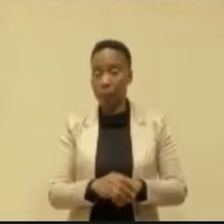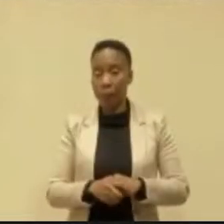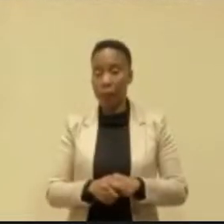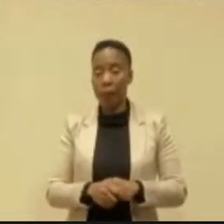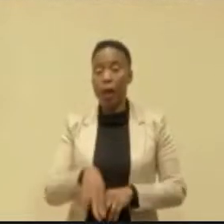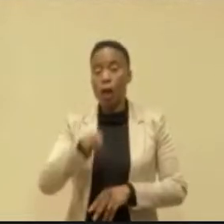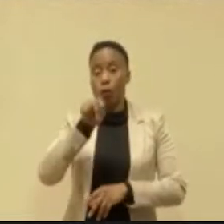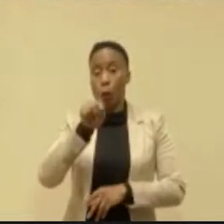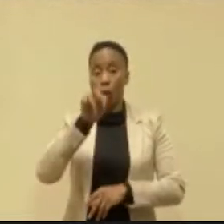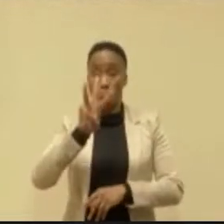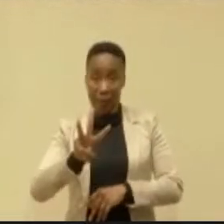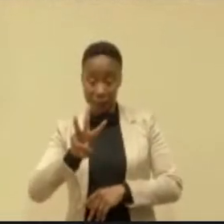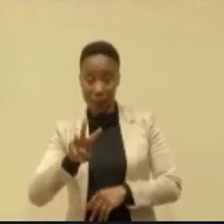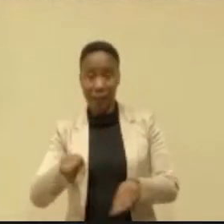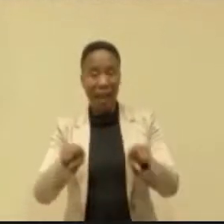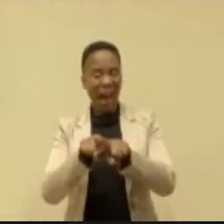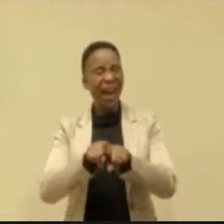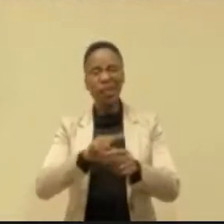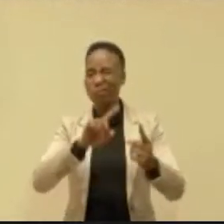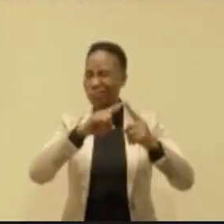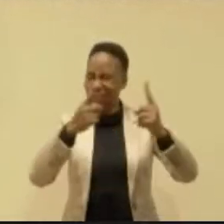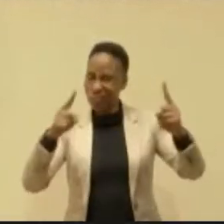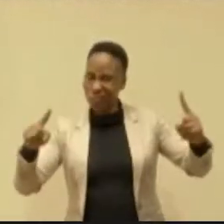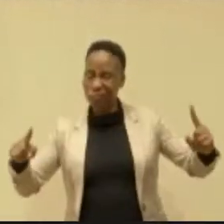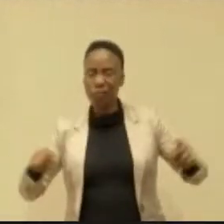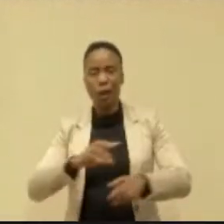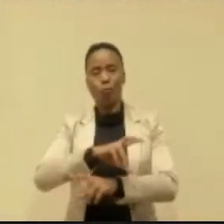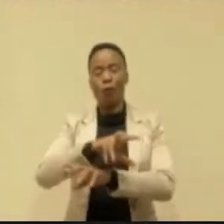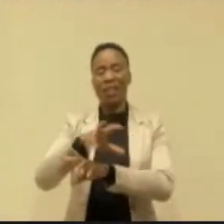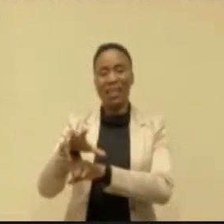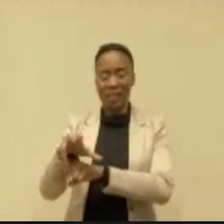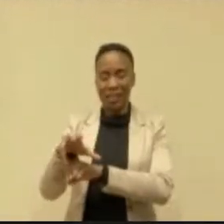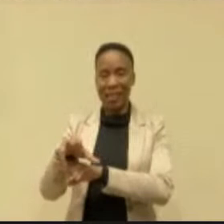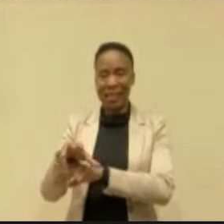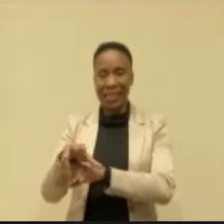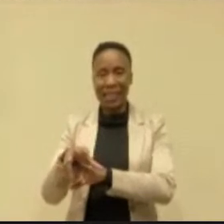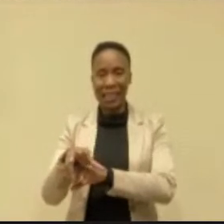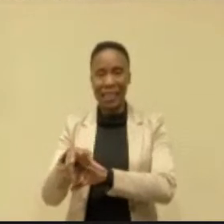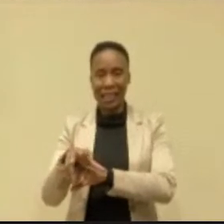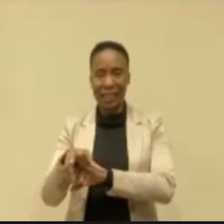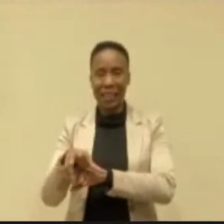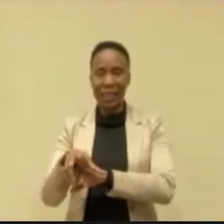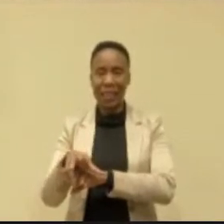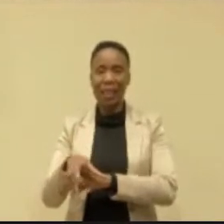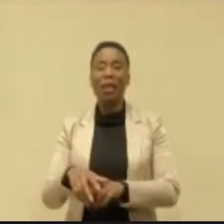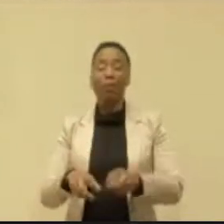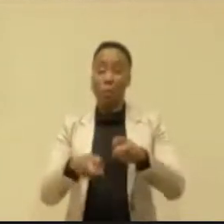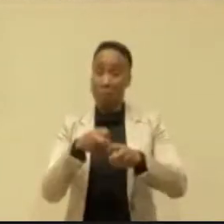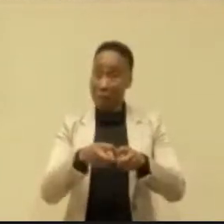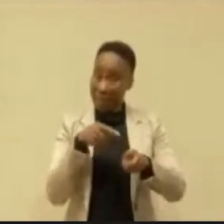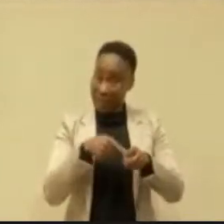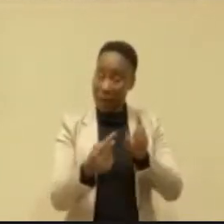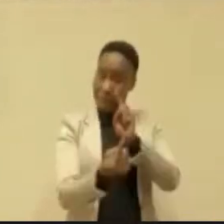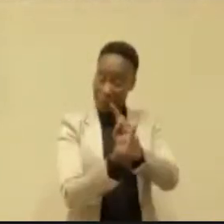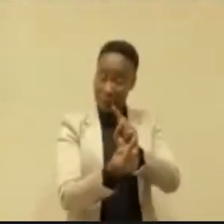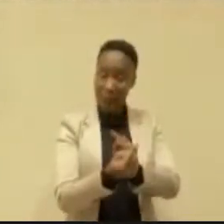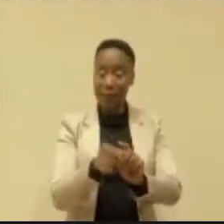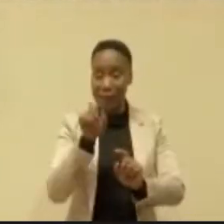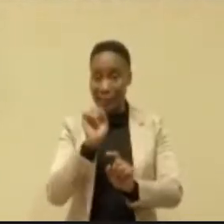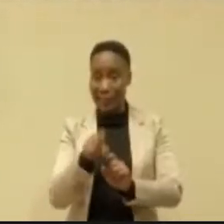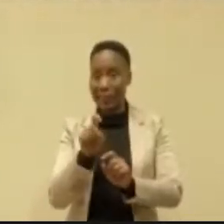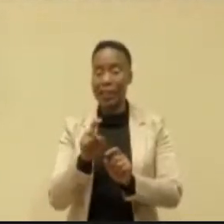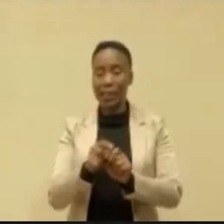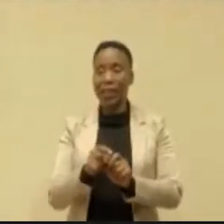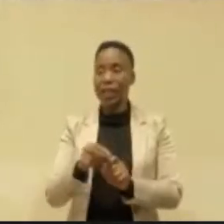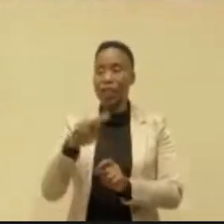northwest like other provinces experienced incidents of domestic and gender-based violence